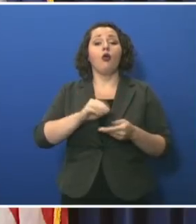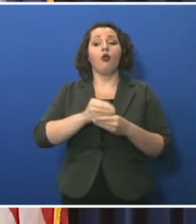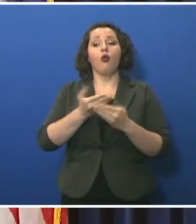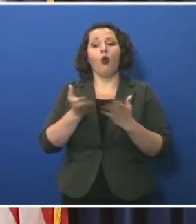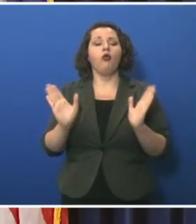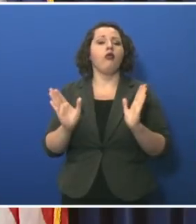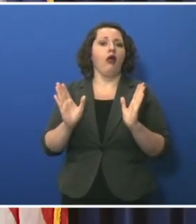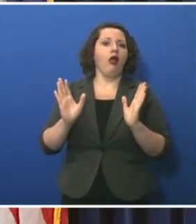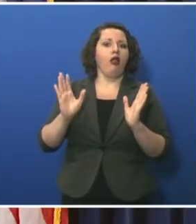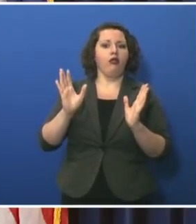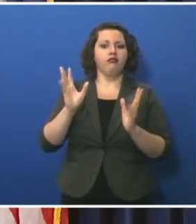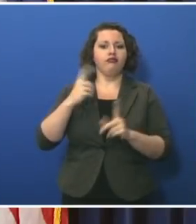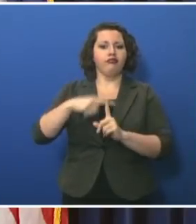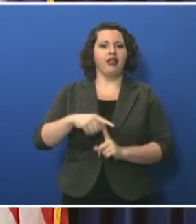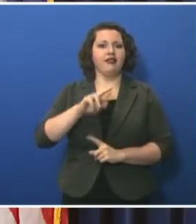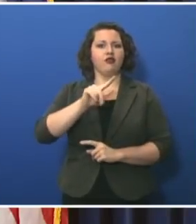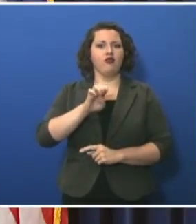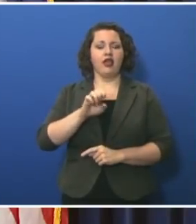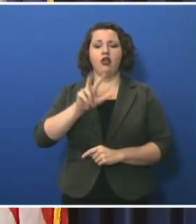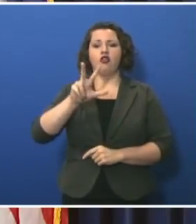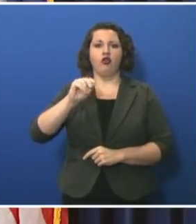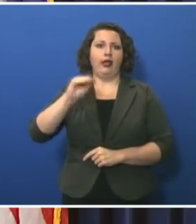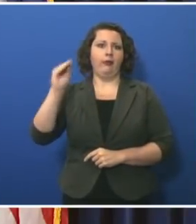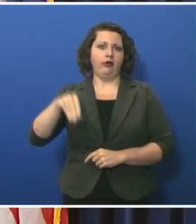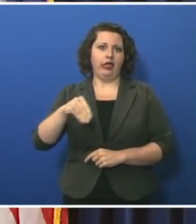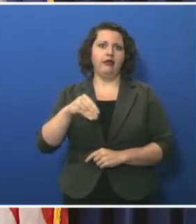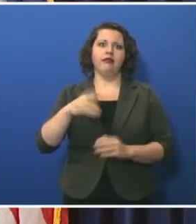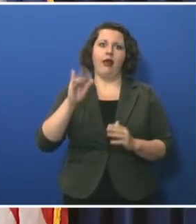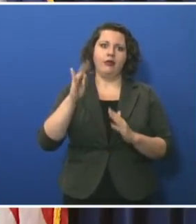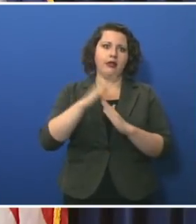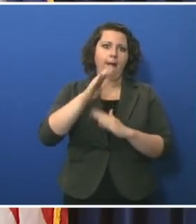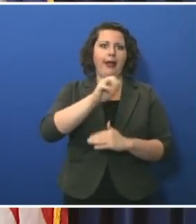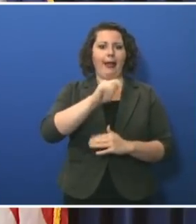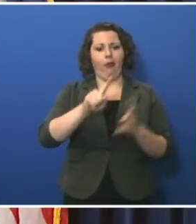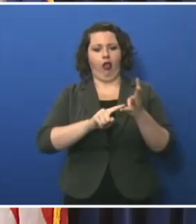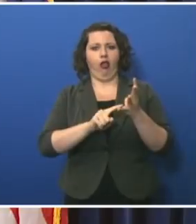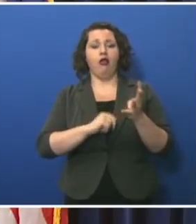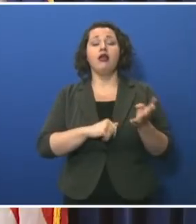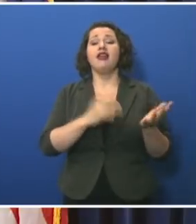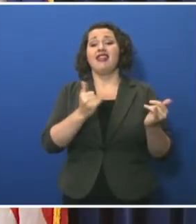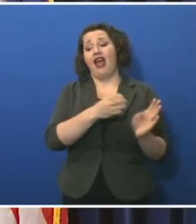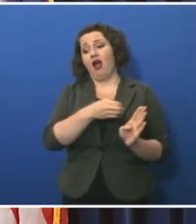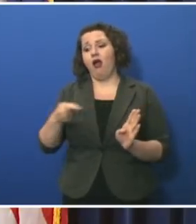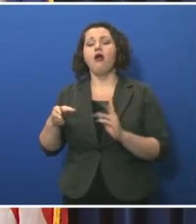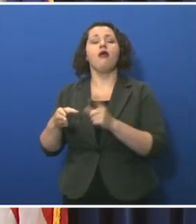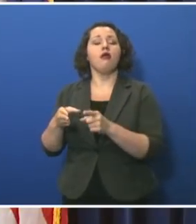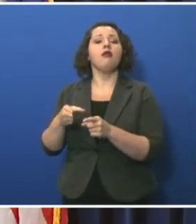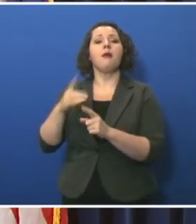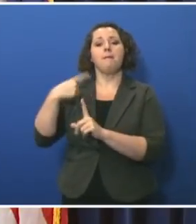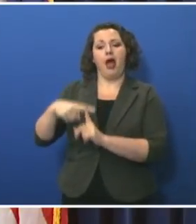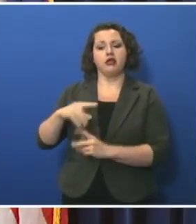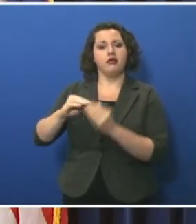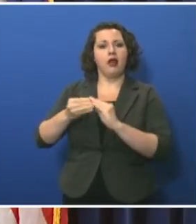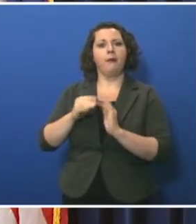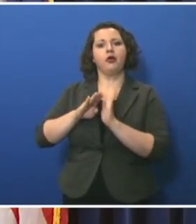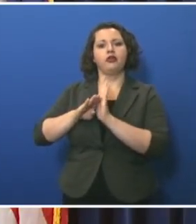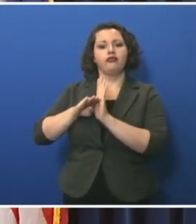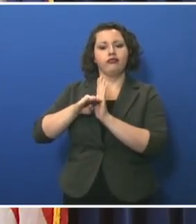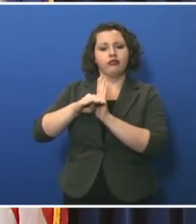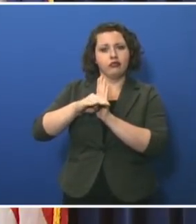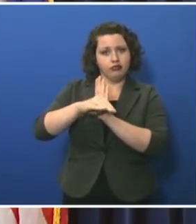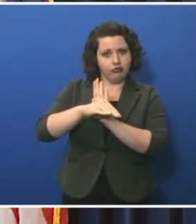positivity rate reached a high of 30%. Since then, positive case numbers have been consistently trending